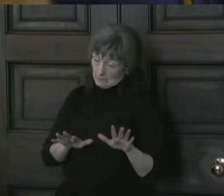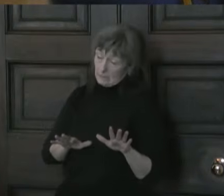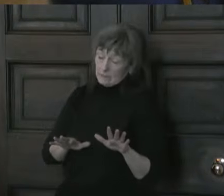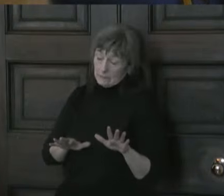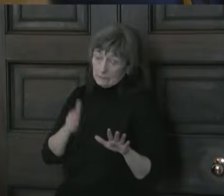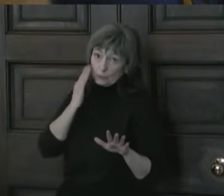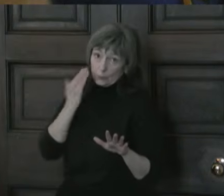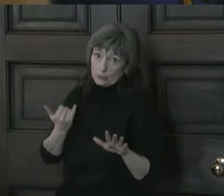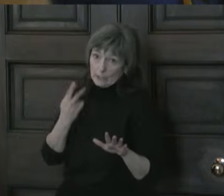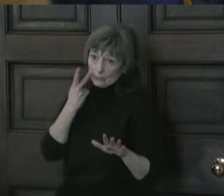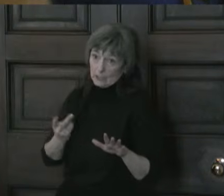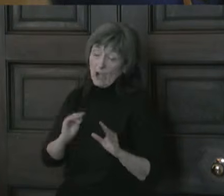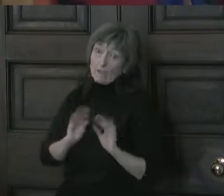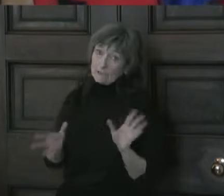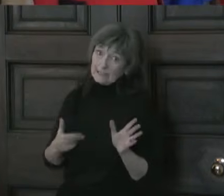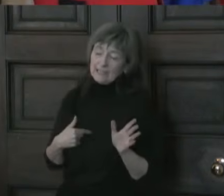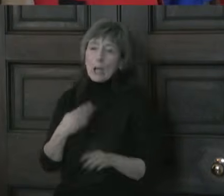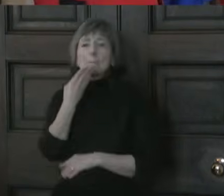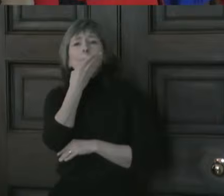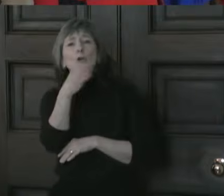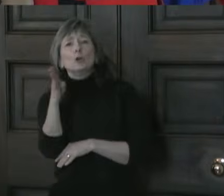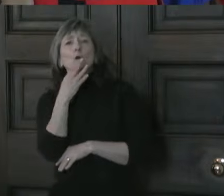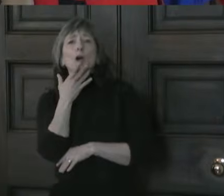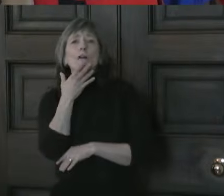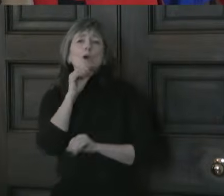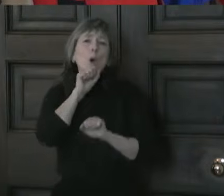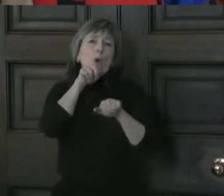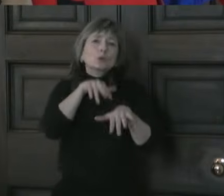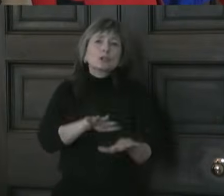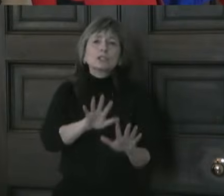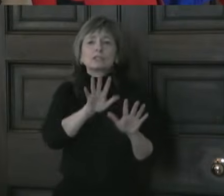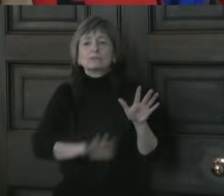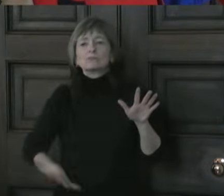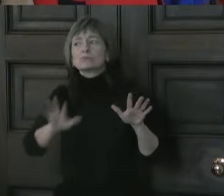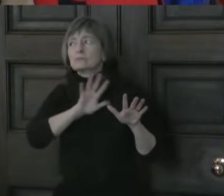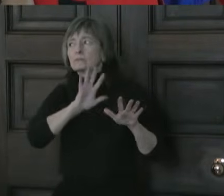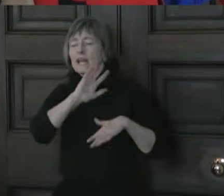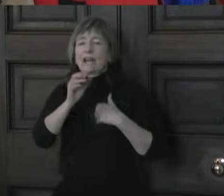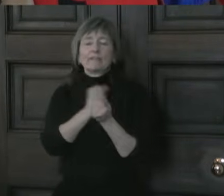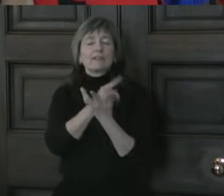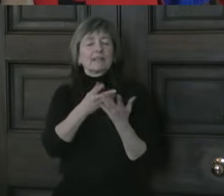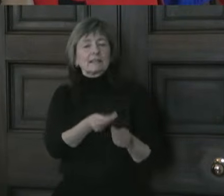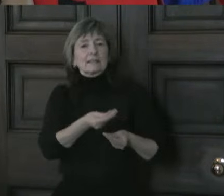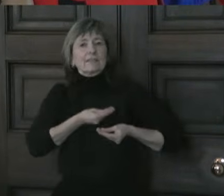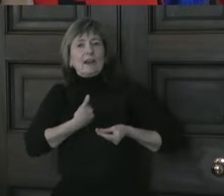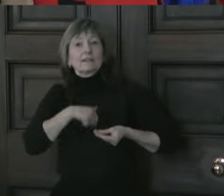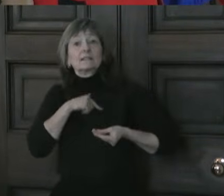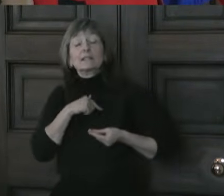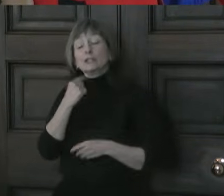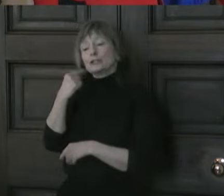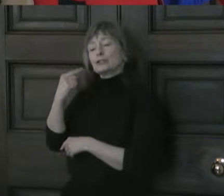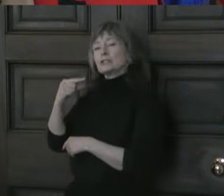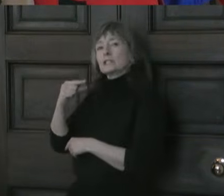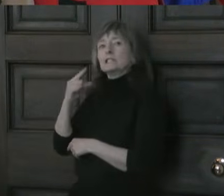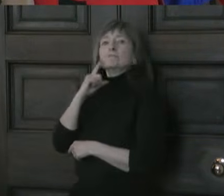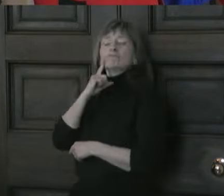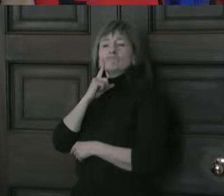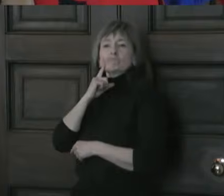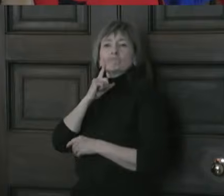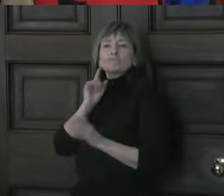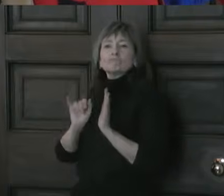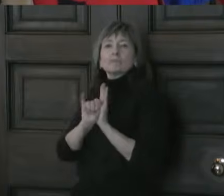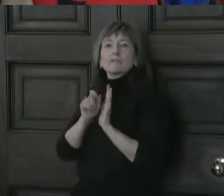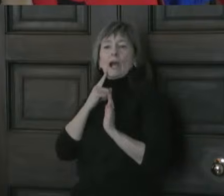today. The blue represents the ocean and all that it gives, and the green is evocative of the